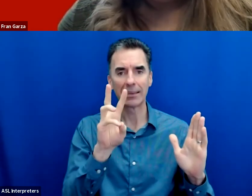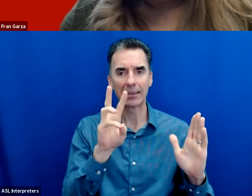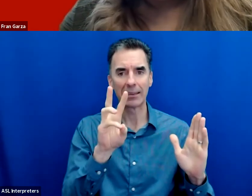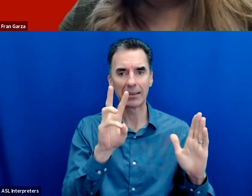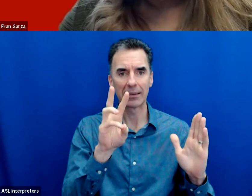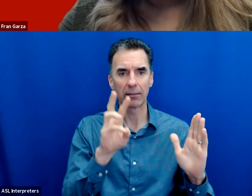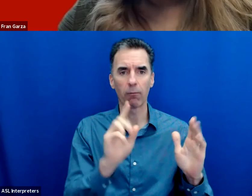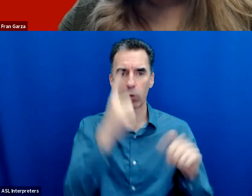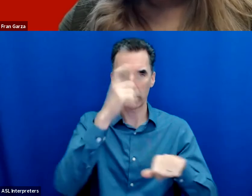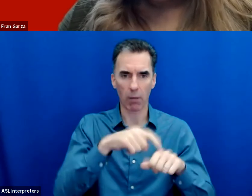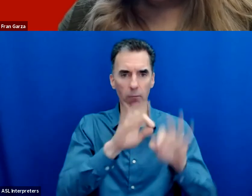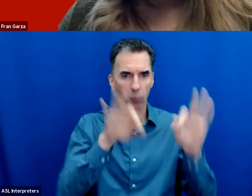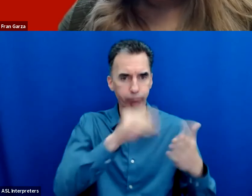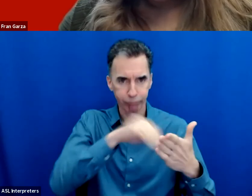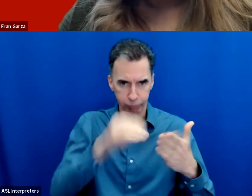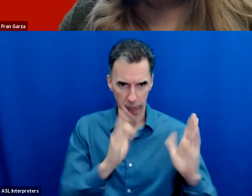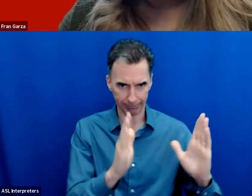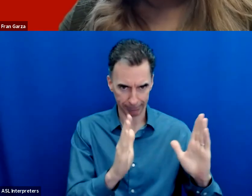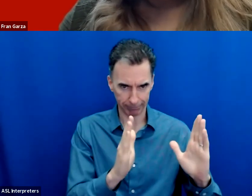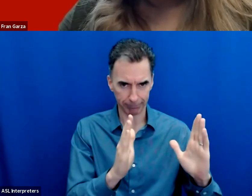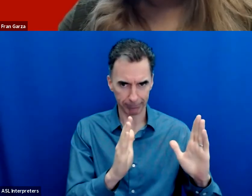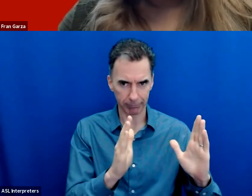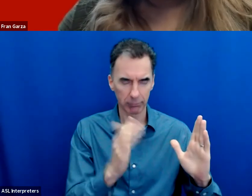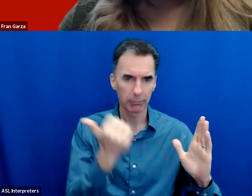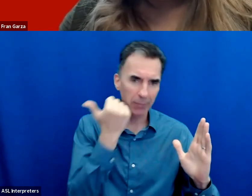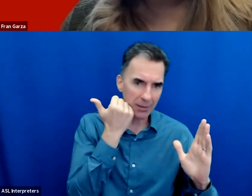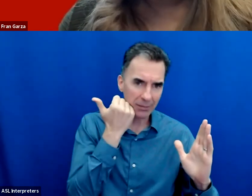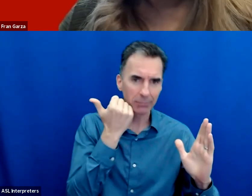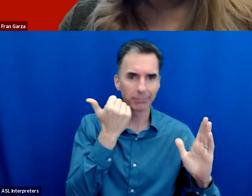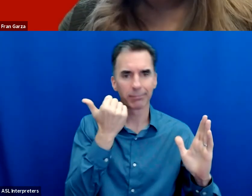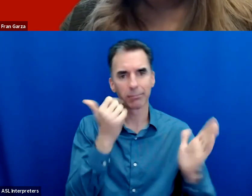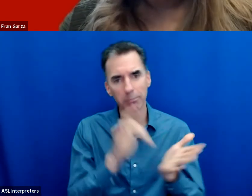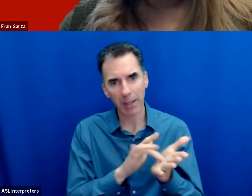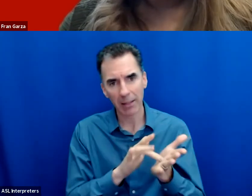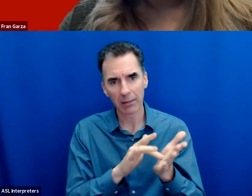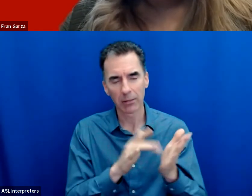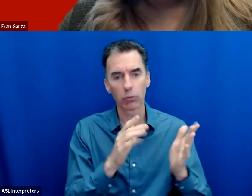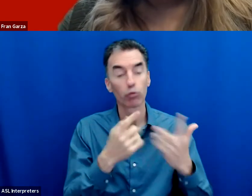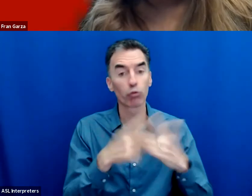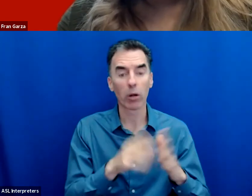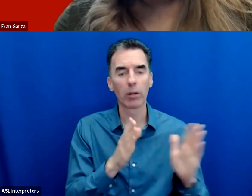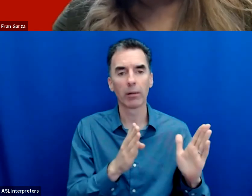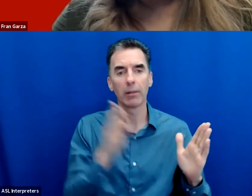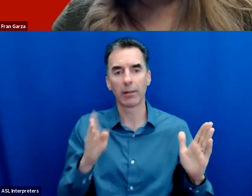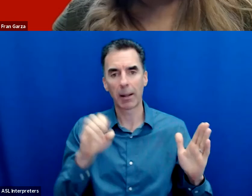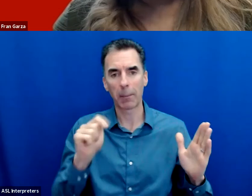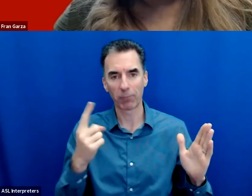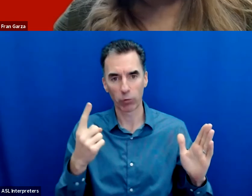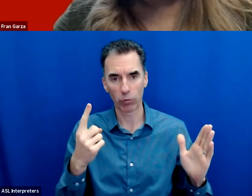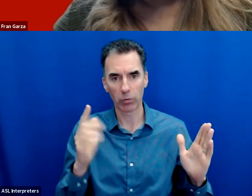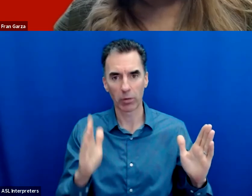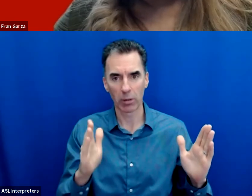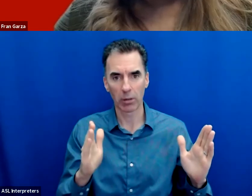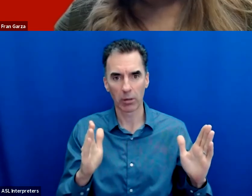new hire. Your medical, dental, vision, everything is going to kick in September 1st. And then you decide, oh, wait, during